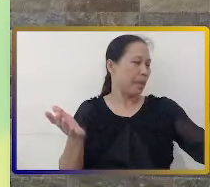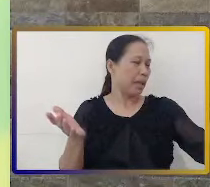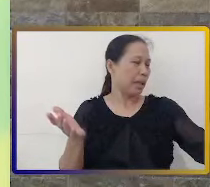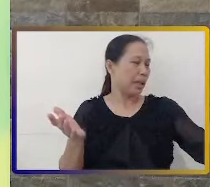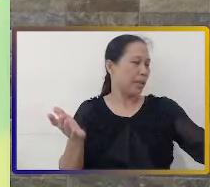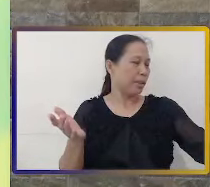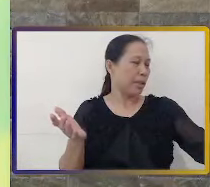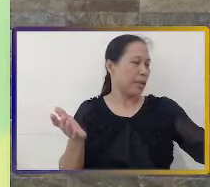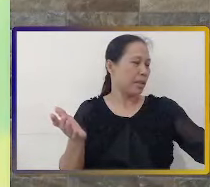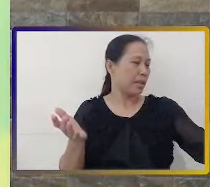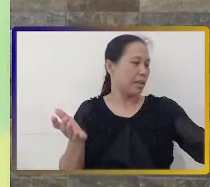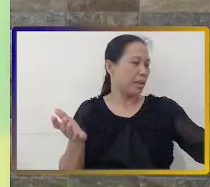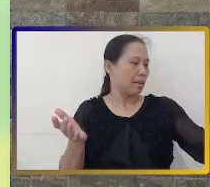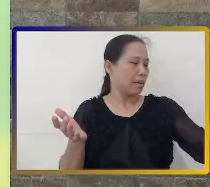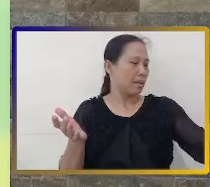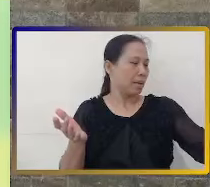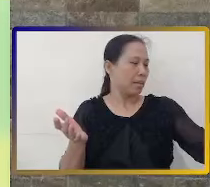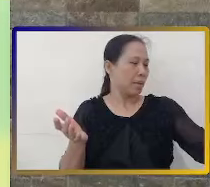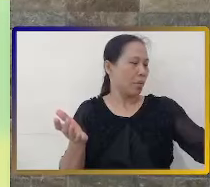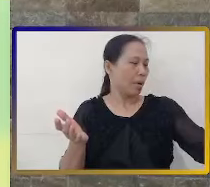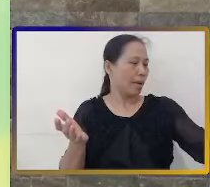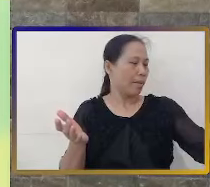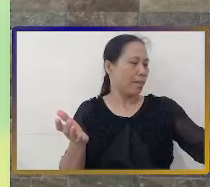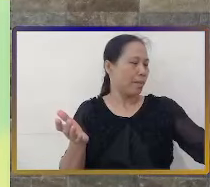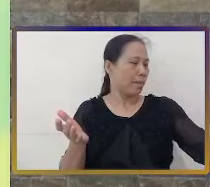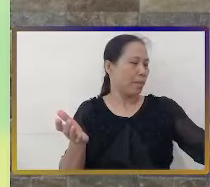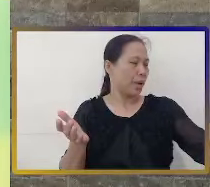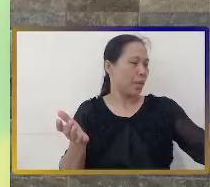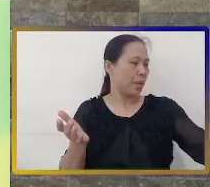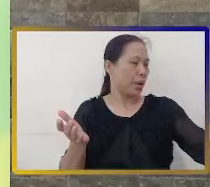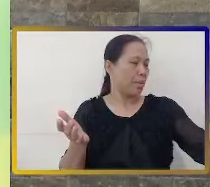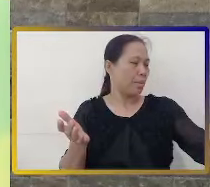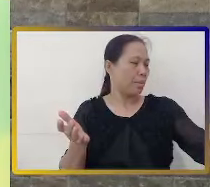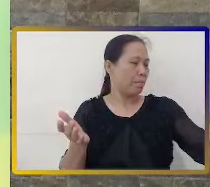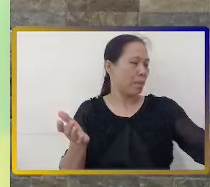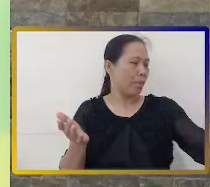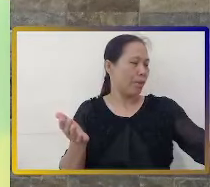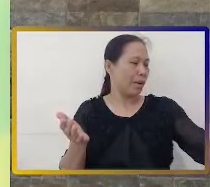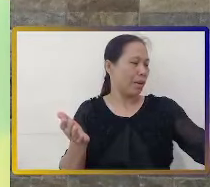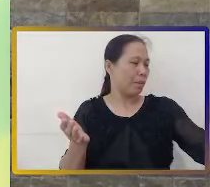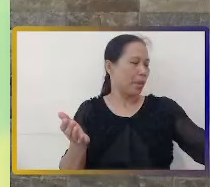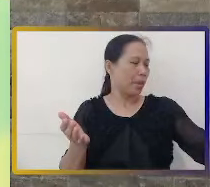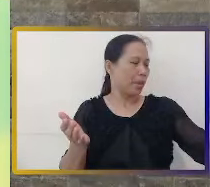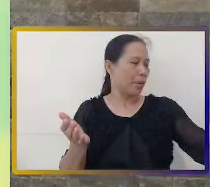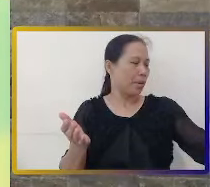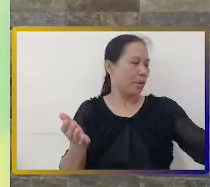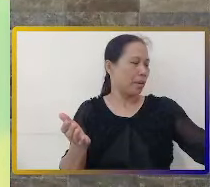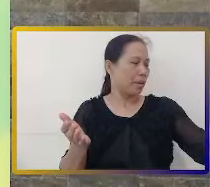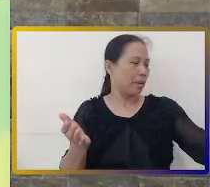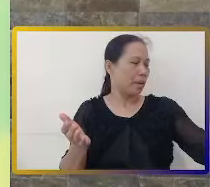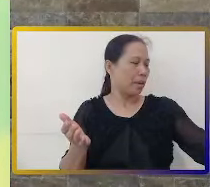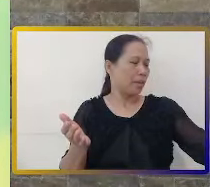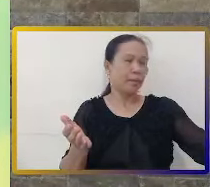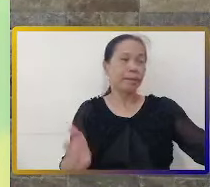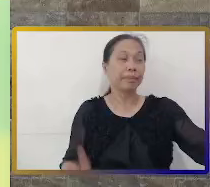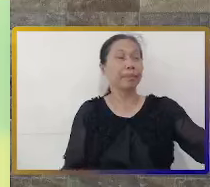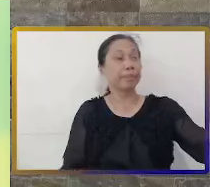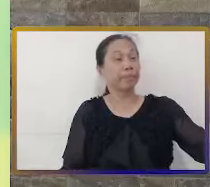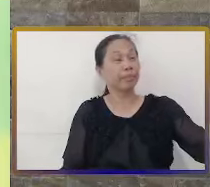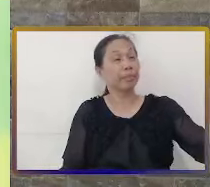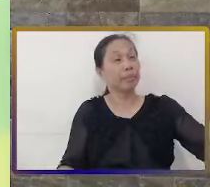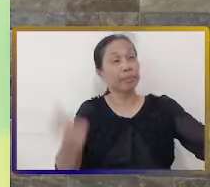bring that the breast may be waved for a wave offering before the Lord now Alam niyo po ba